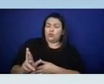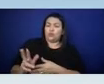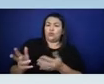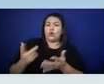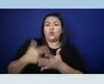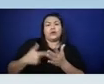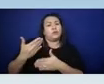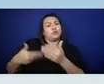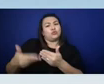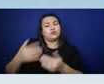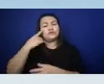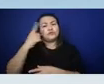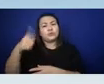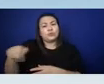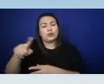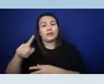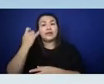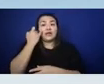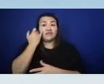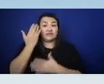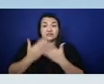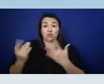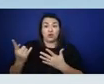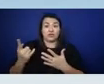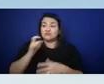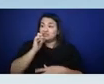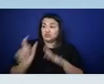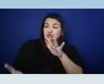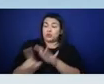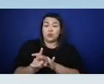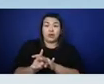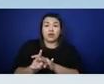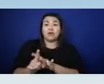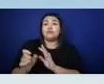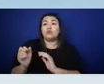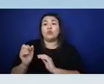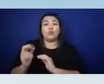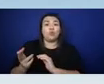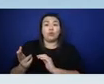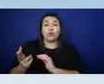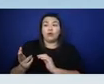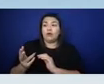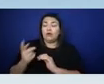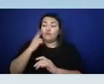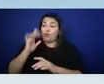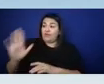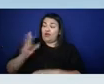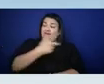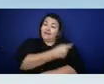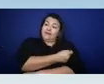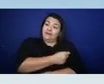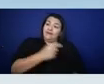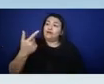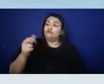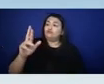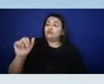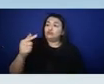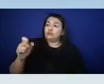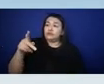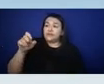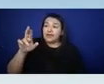I don't know, Rosa, I don't know the protocols for the clinics. Chief, are there certain protocols